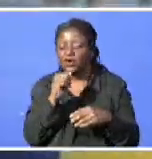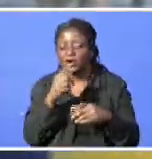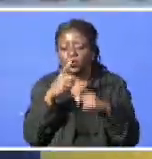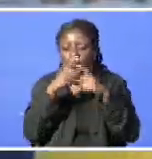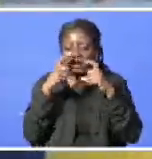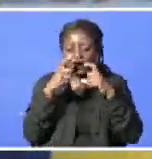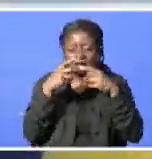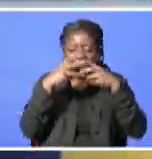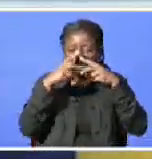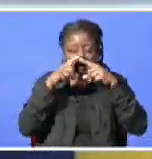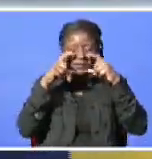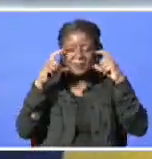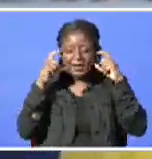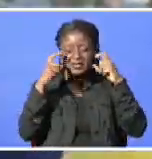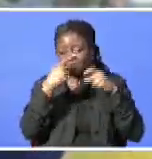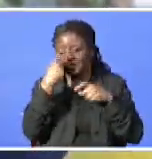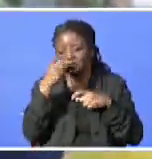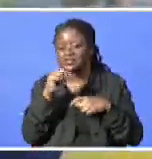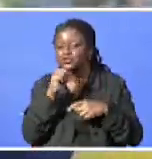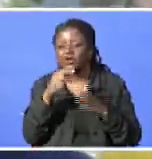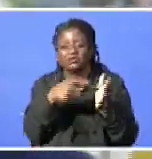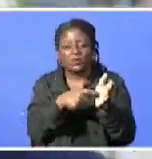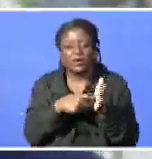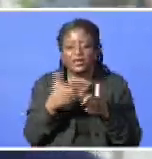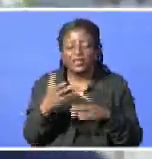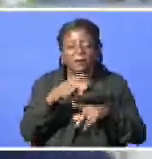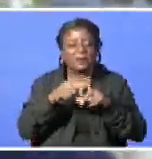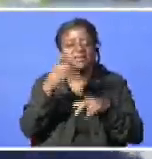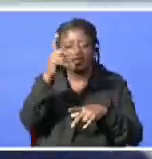they should wear masks and still practice social distancing, etc.